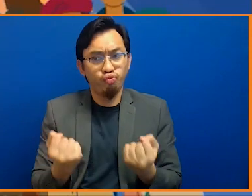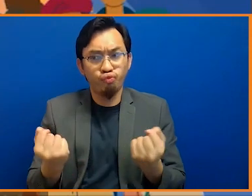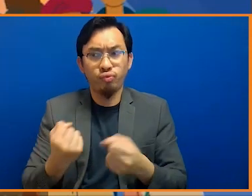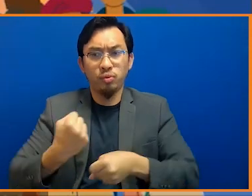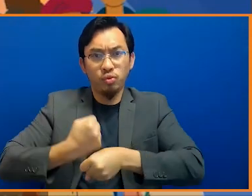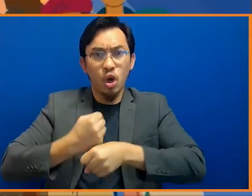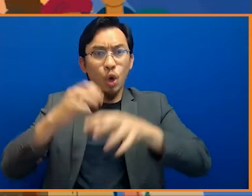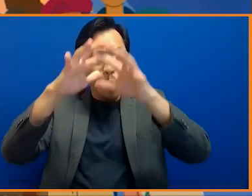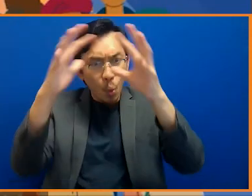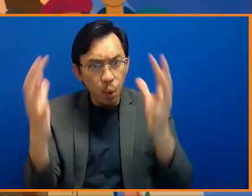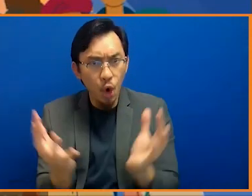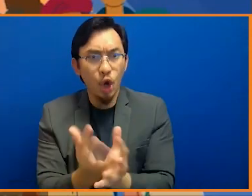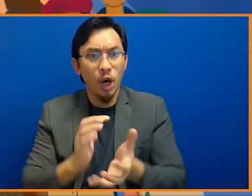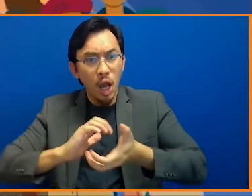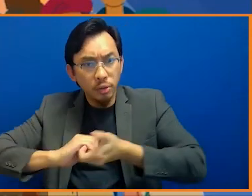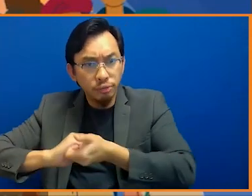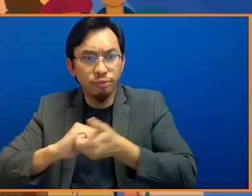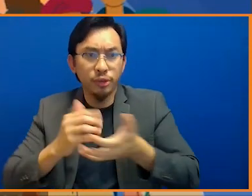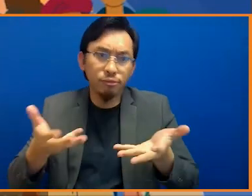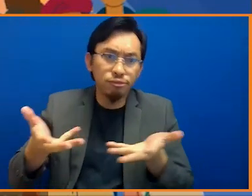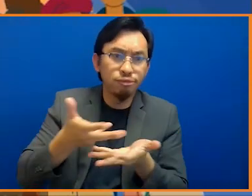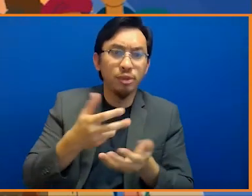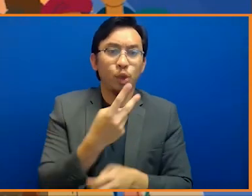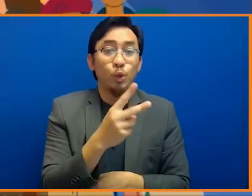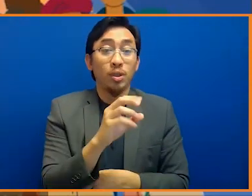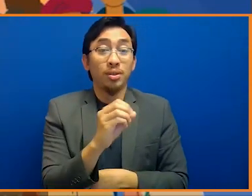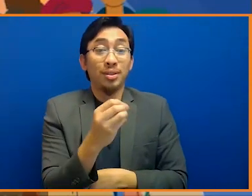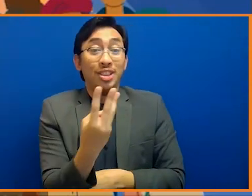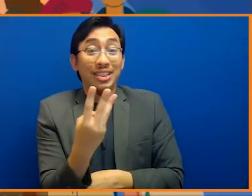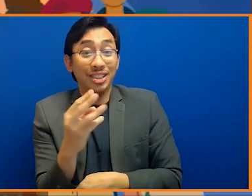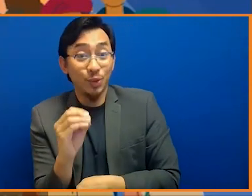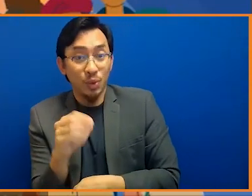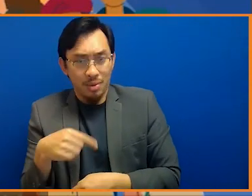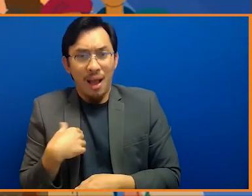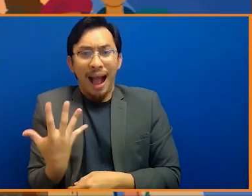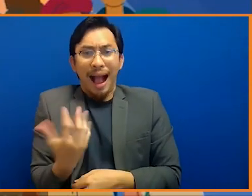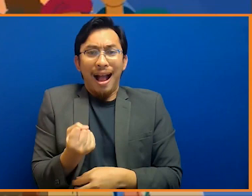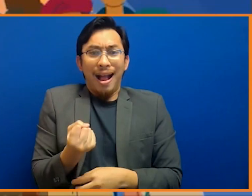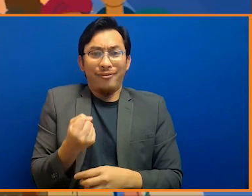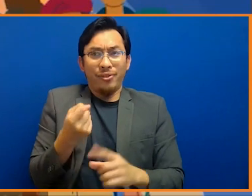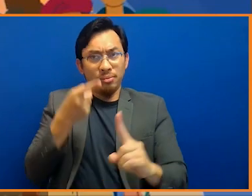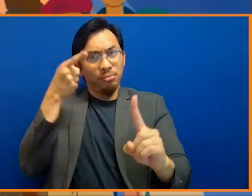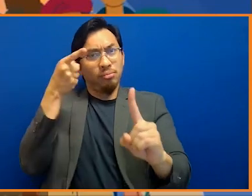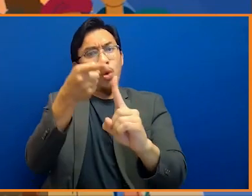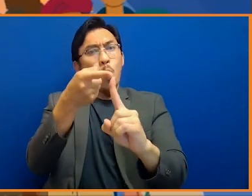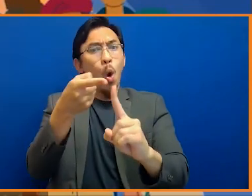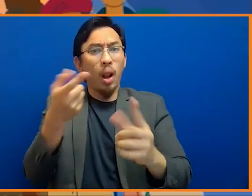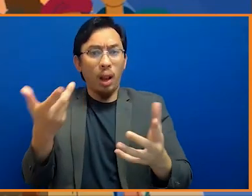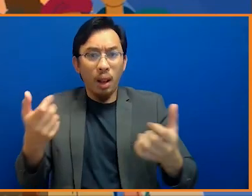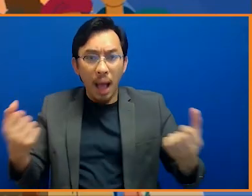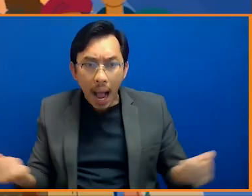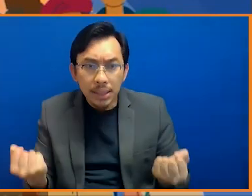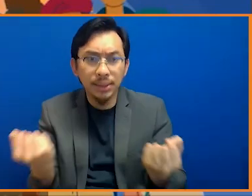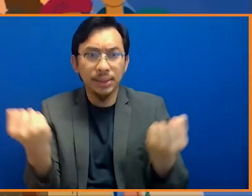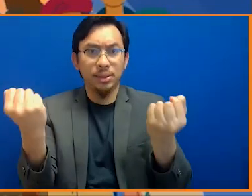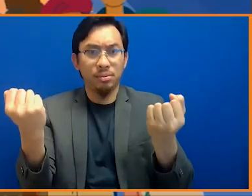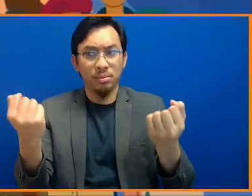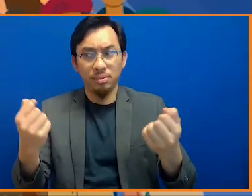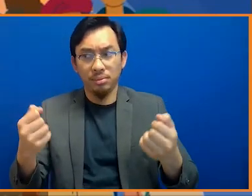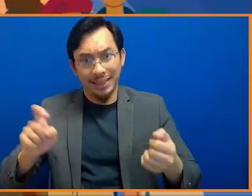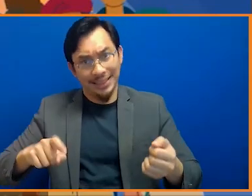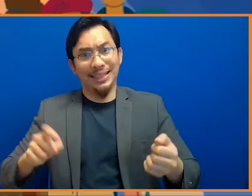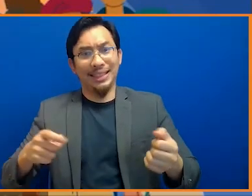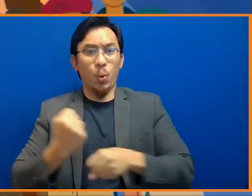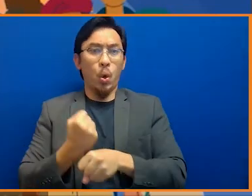for disaster risk reduction until 2030. With its four priorities of action, it is expected